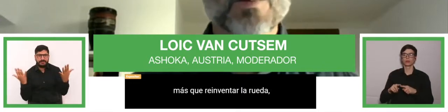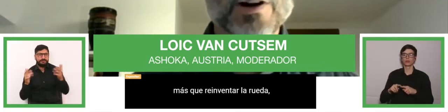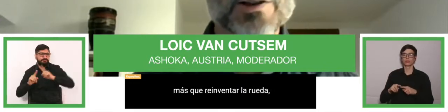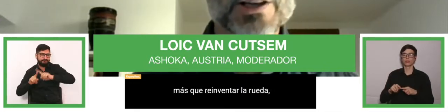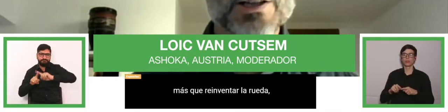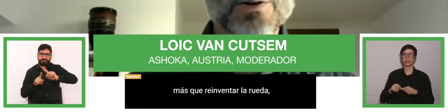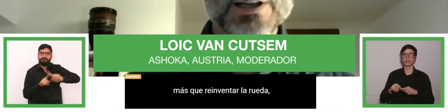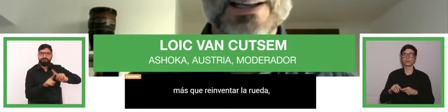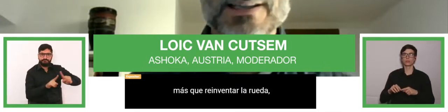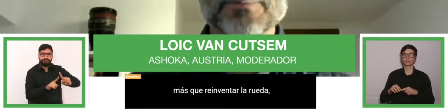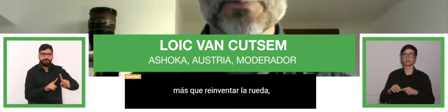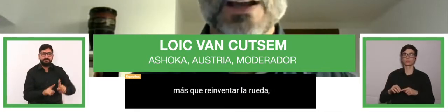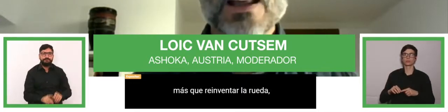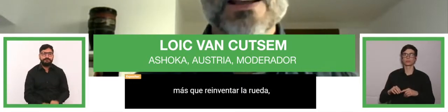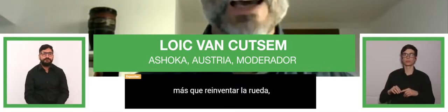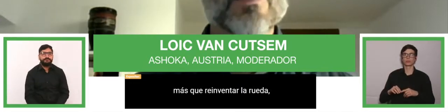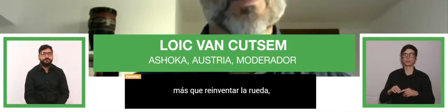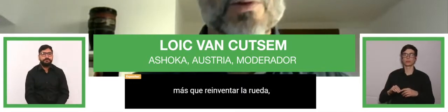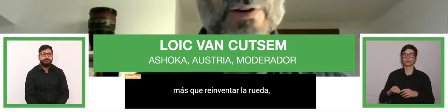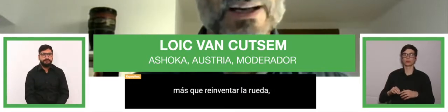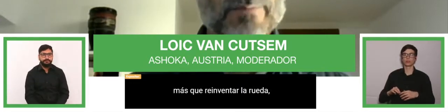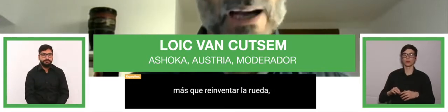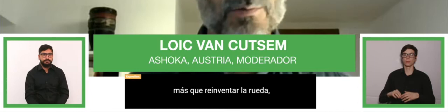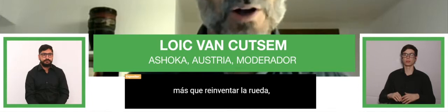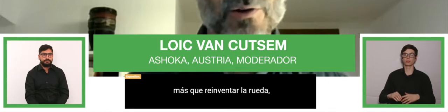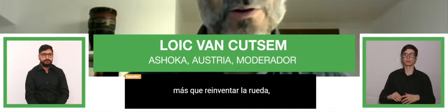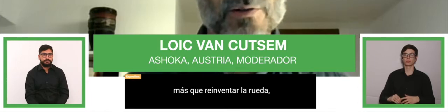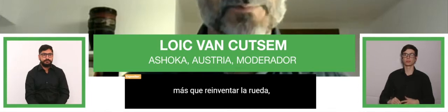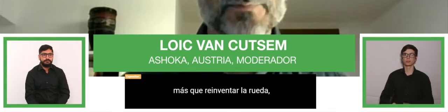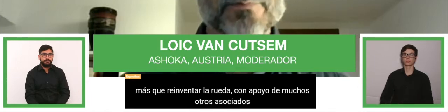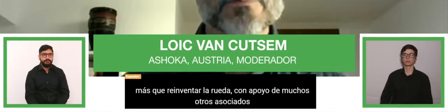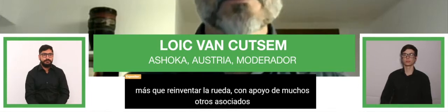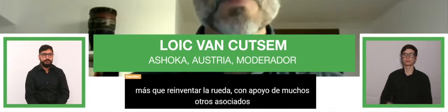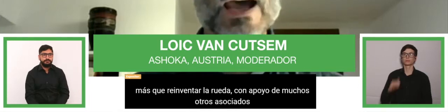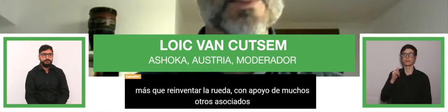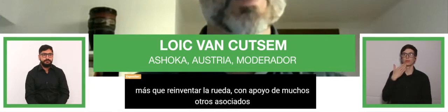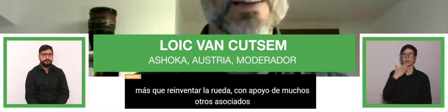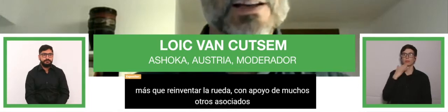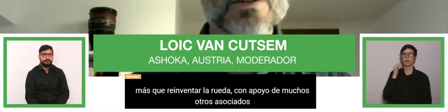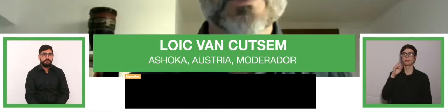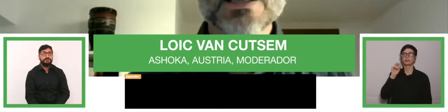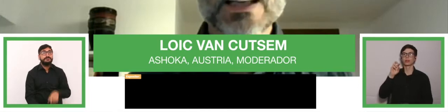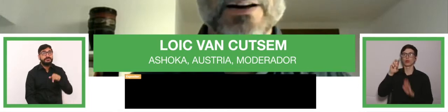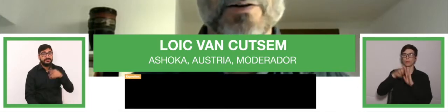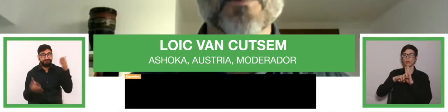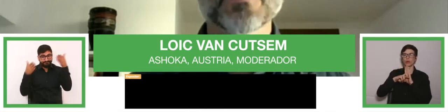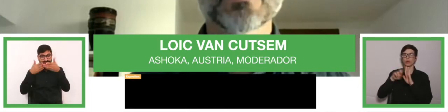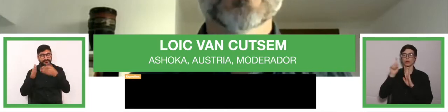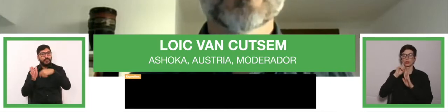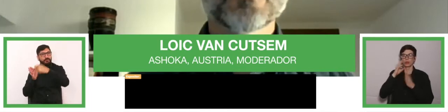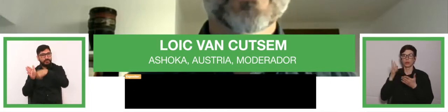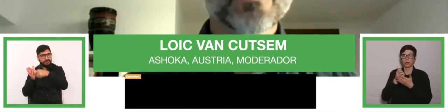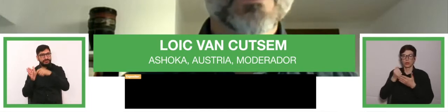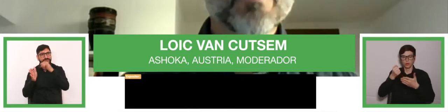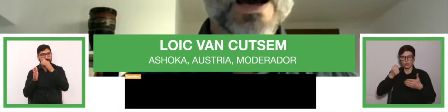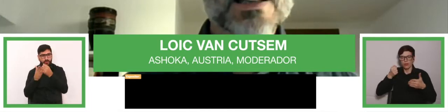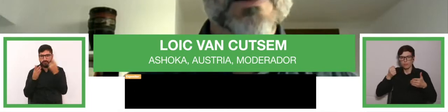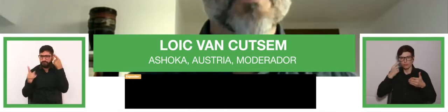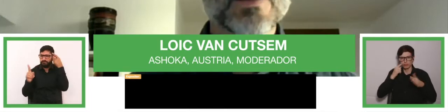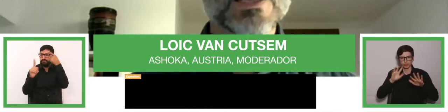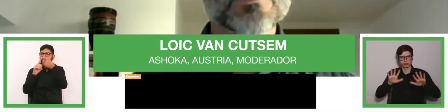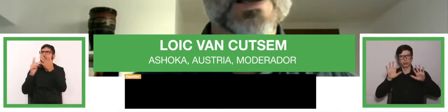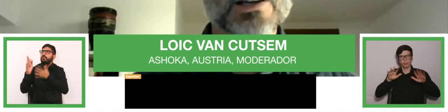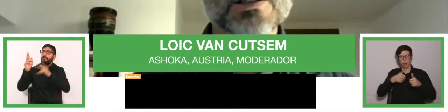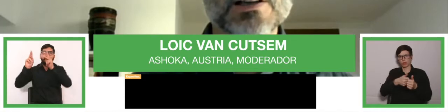from the Zero Project shortlist that have a proven impact model and the potential to scale their